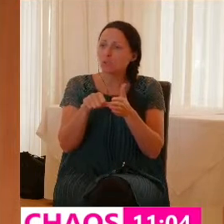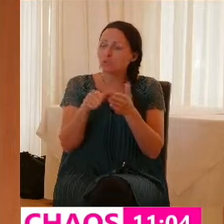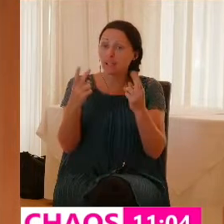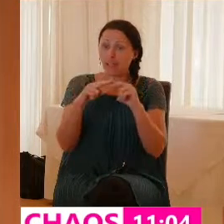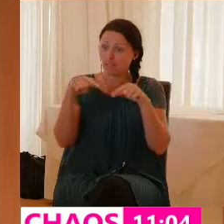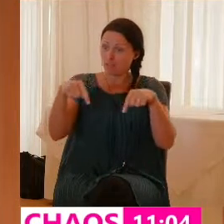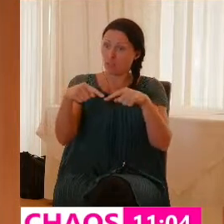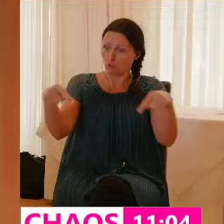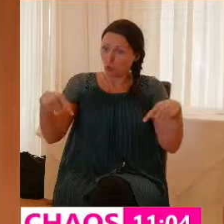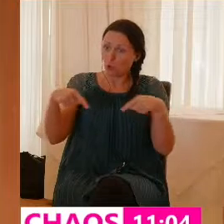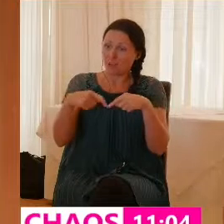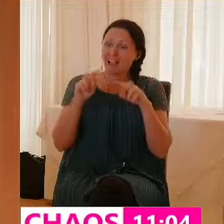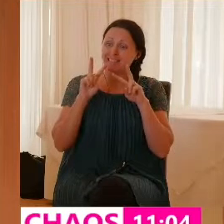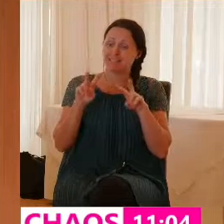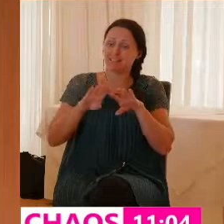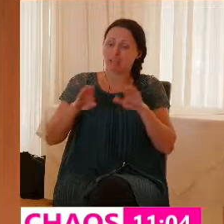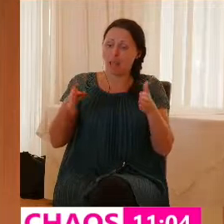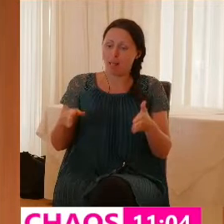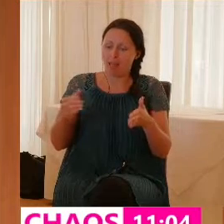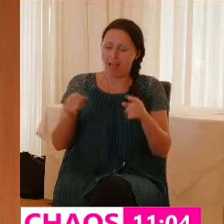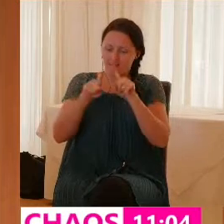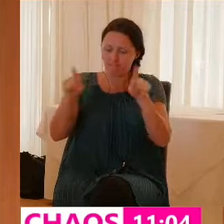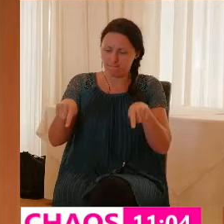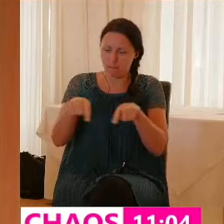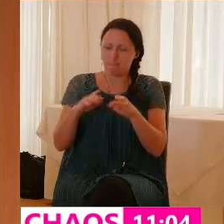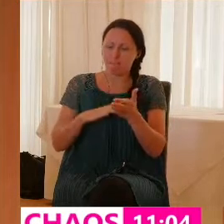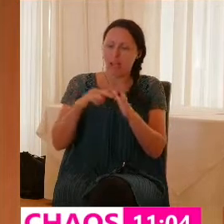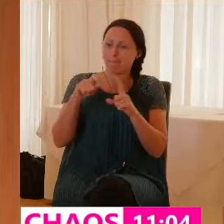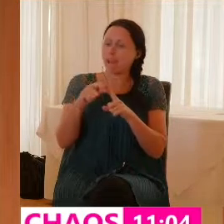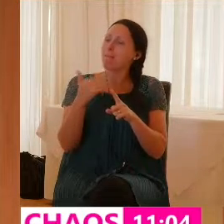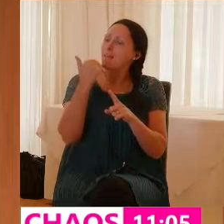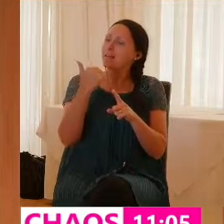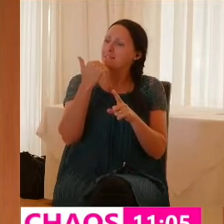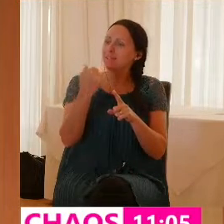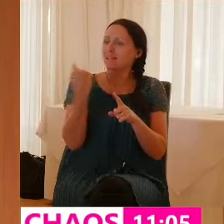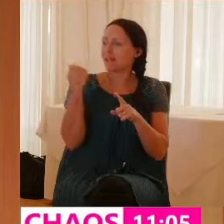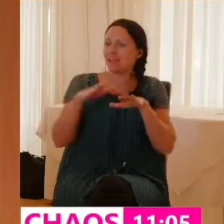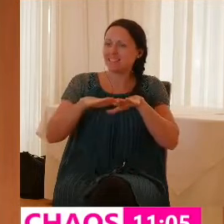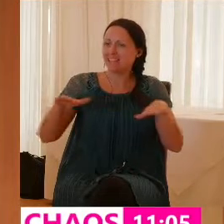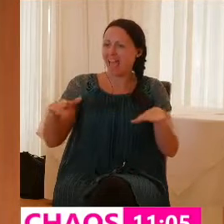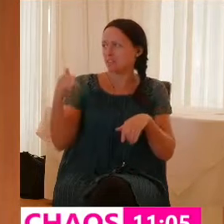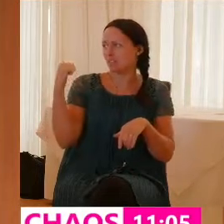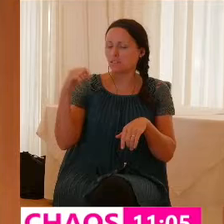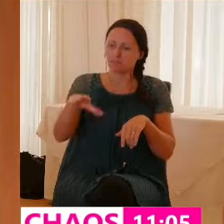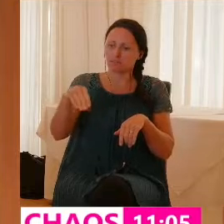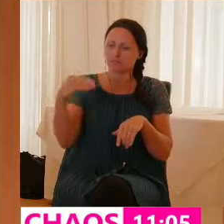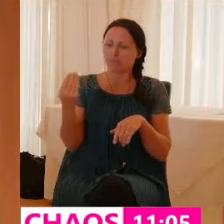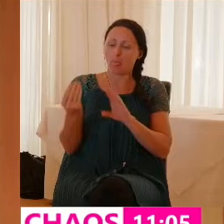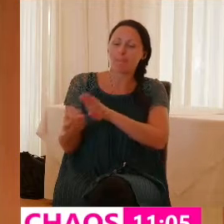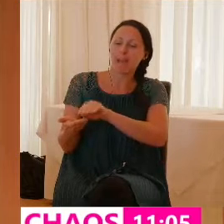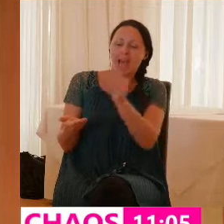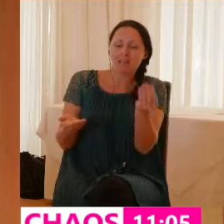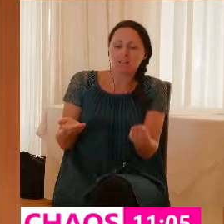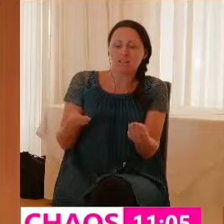on your table, or if you would like to just get hold of one, there are plenty at the front desk. And turn to the back page, there's